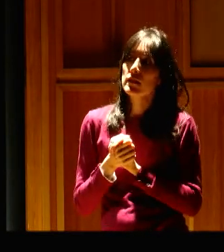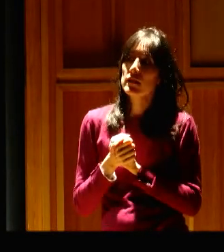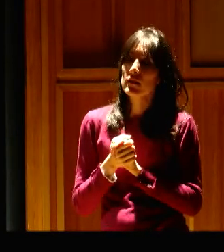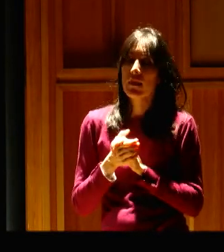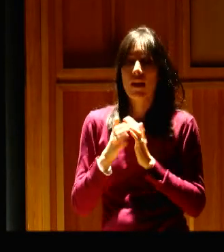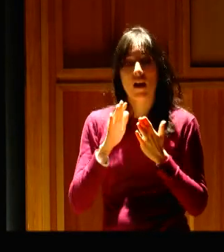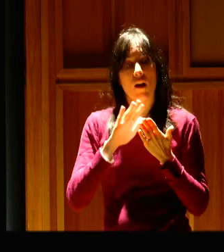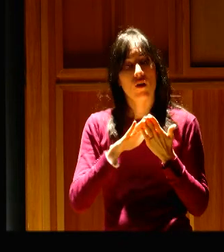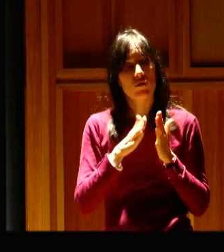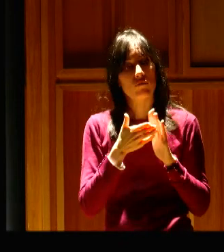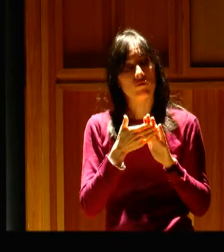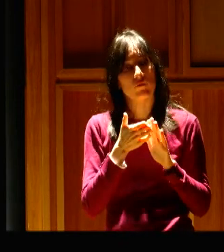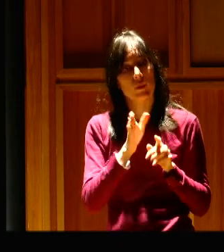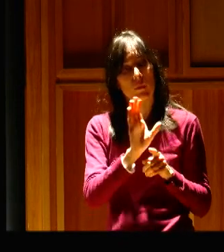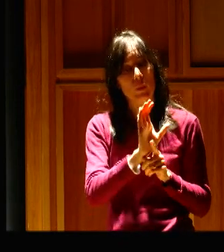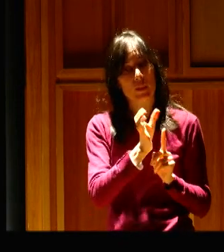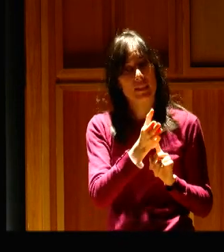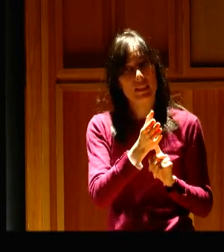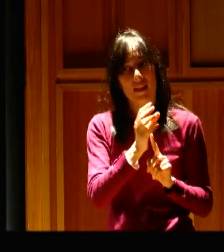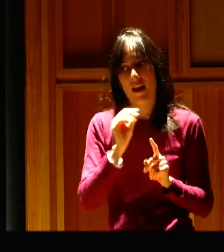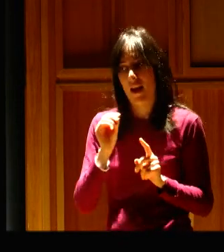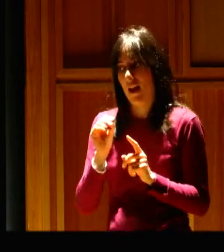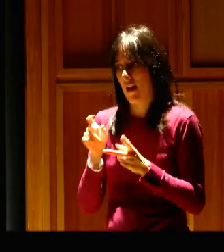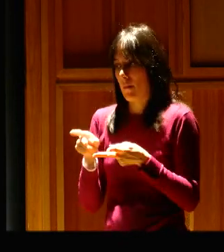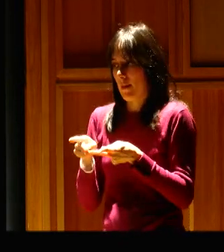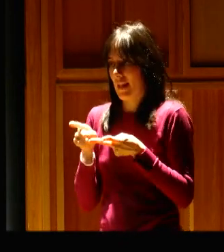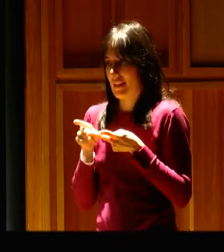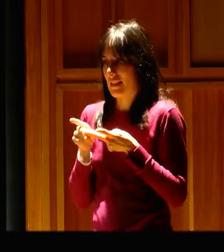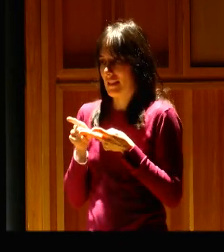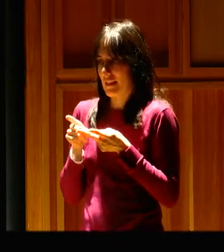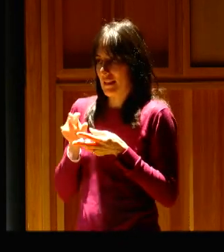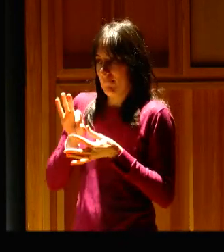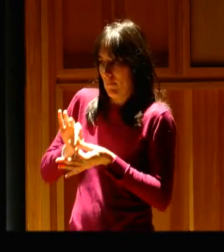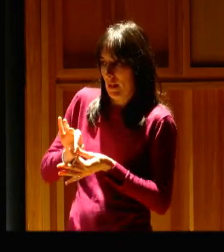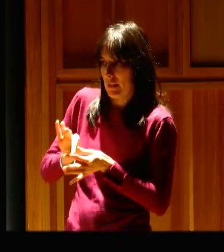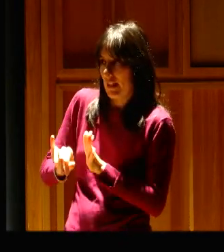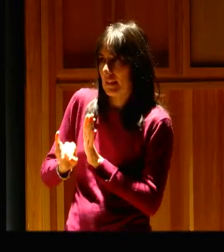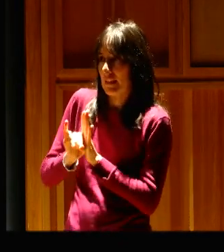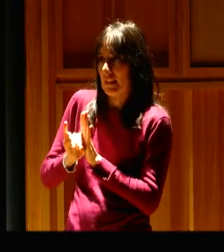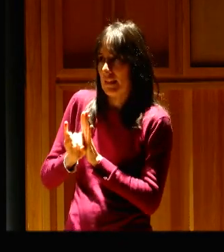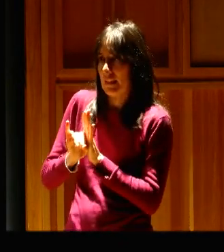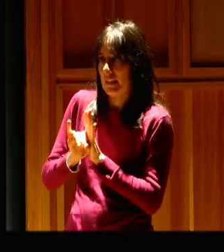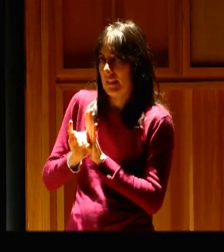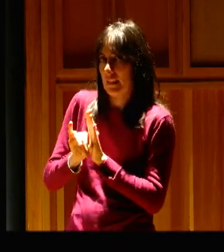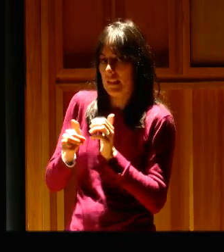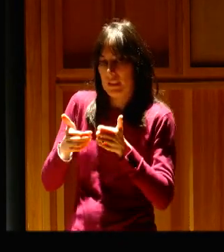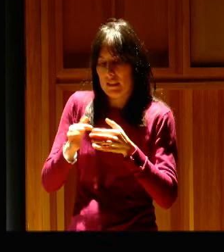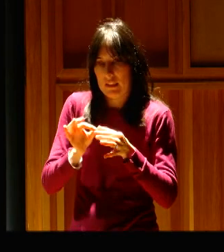cultural community and place-based identity creates a short-term